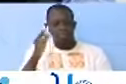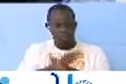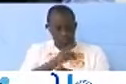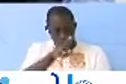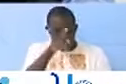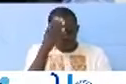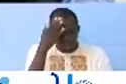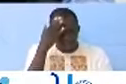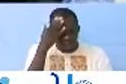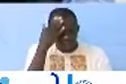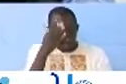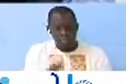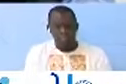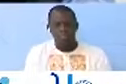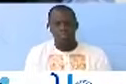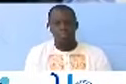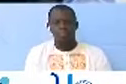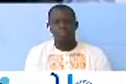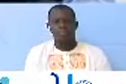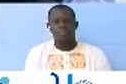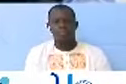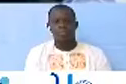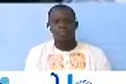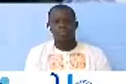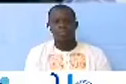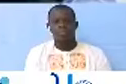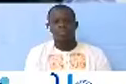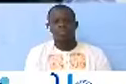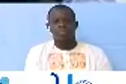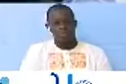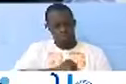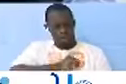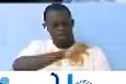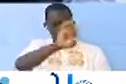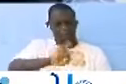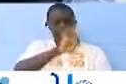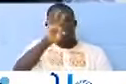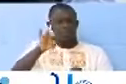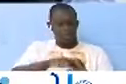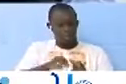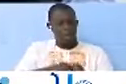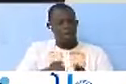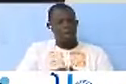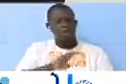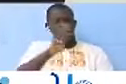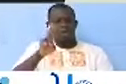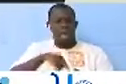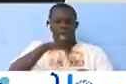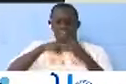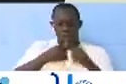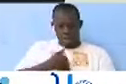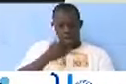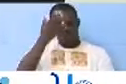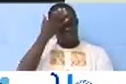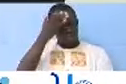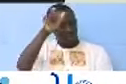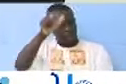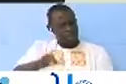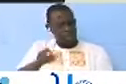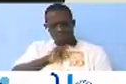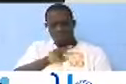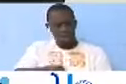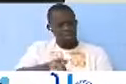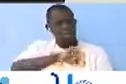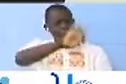janu wa ba. Don't find that. Don't mention that tema. Mba de wala. He is my relative even. Not that I know him. He is my